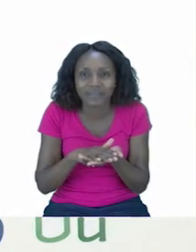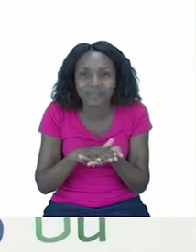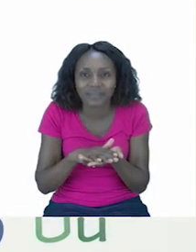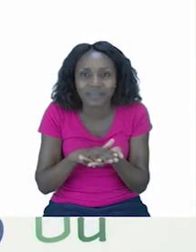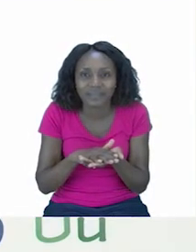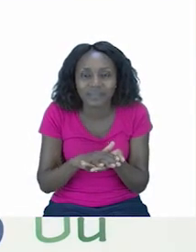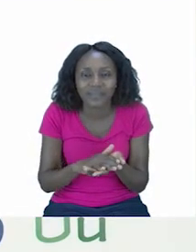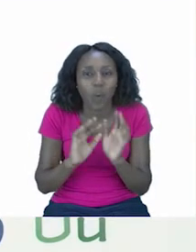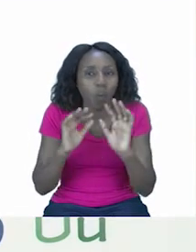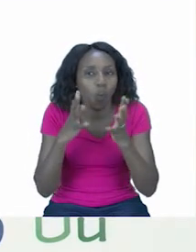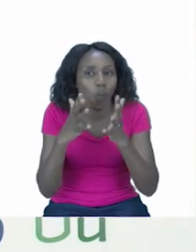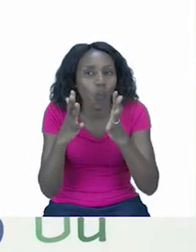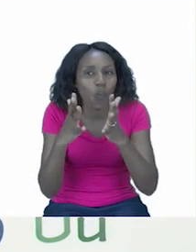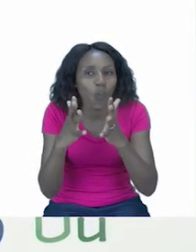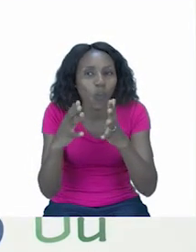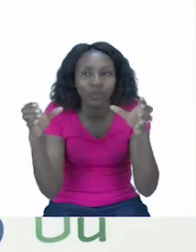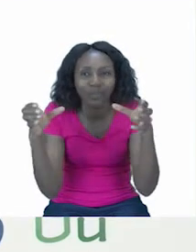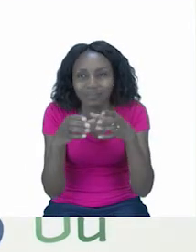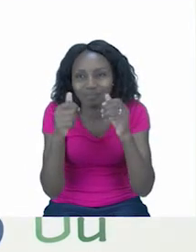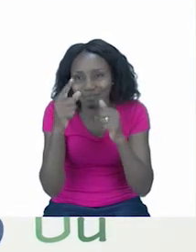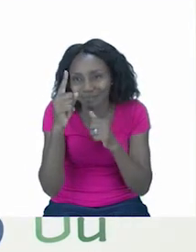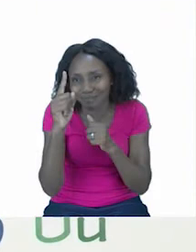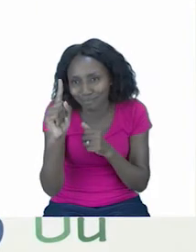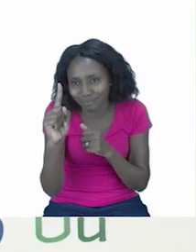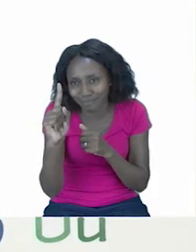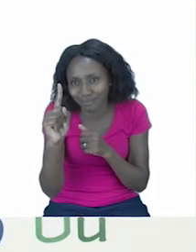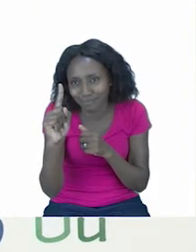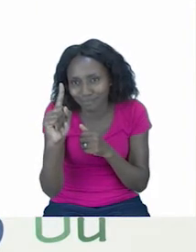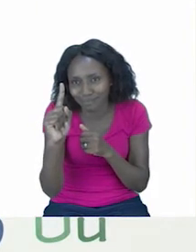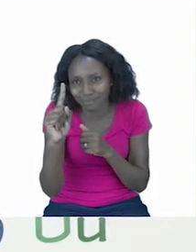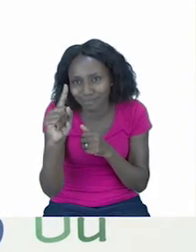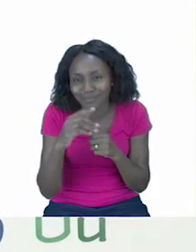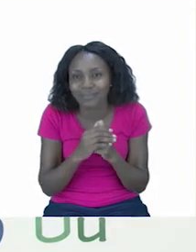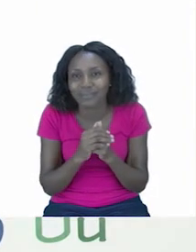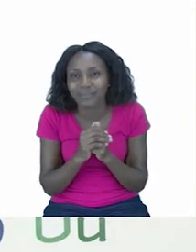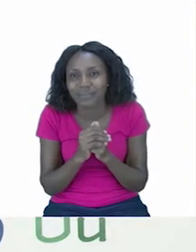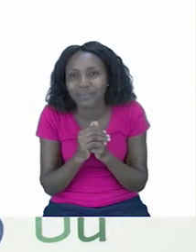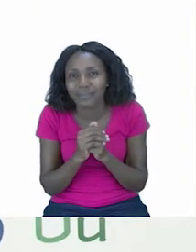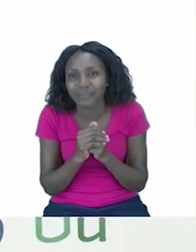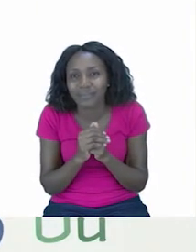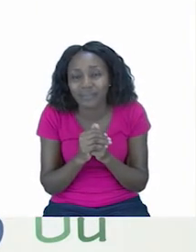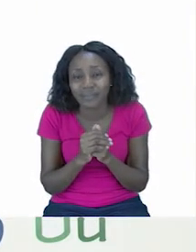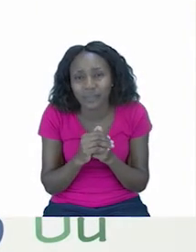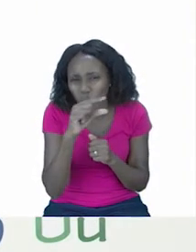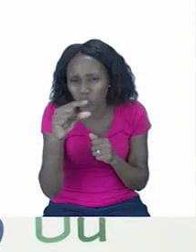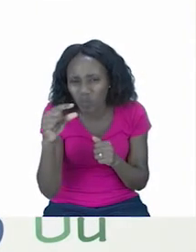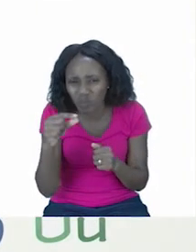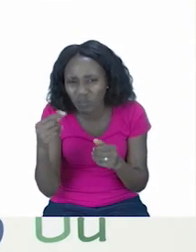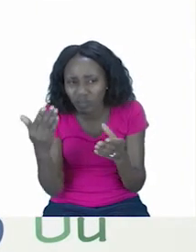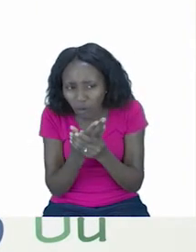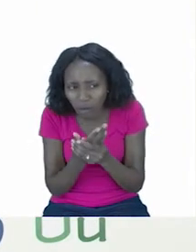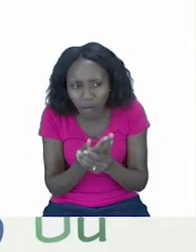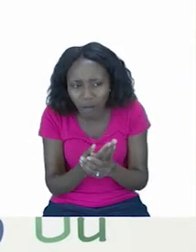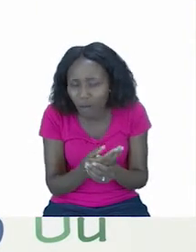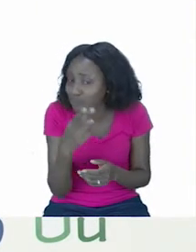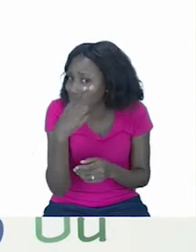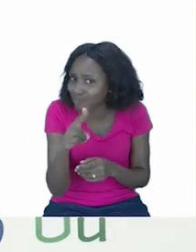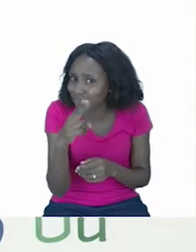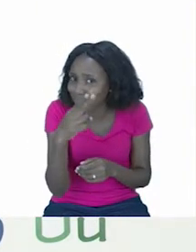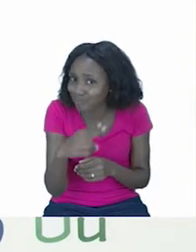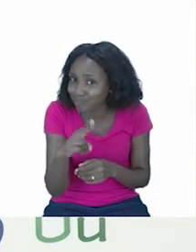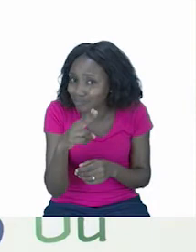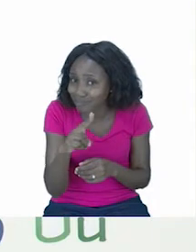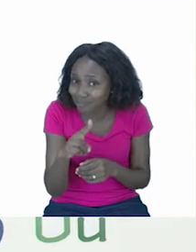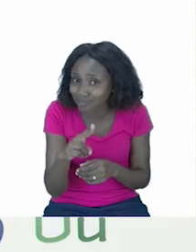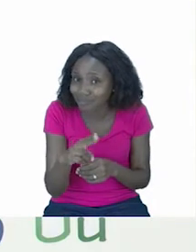Well done, grade ones. Now, I know that these words are not new to you, so you need to remember